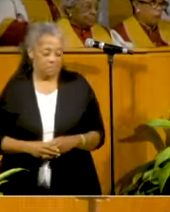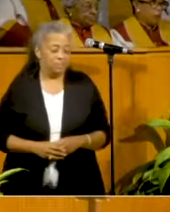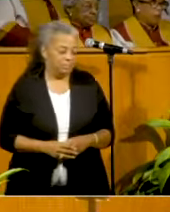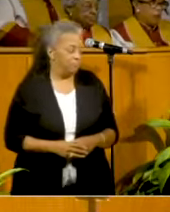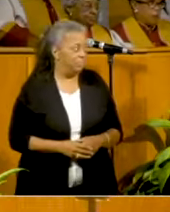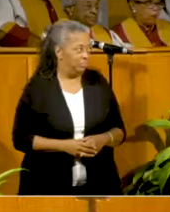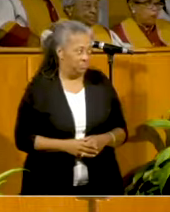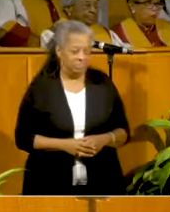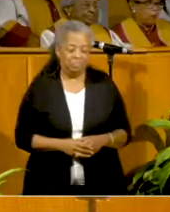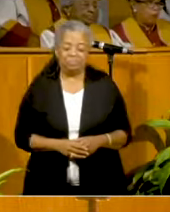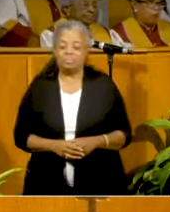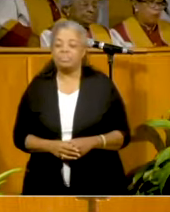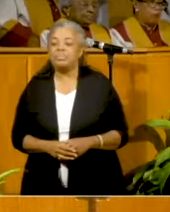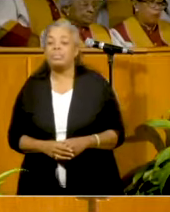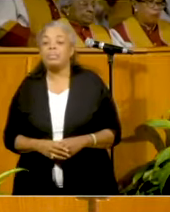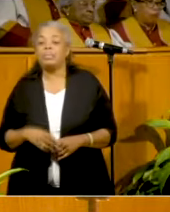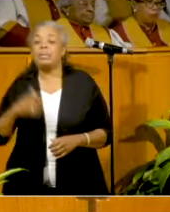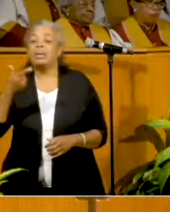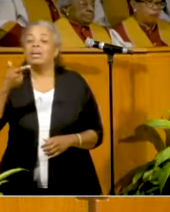It's grace.